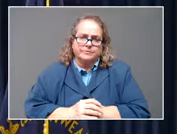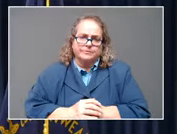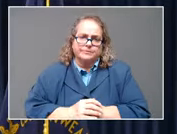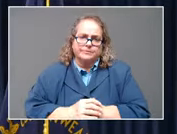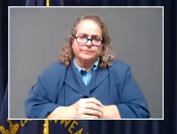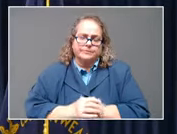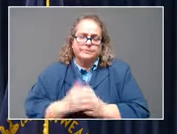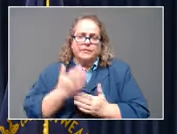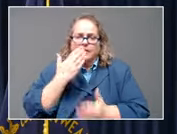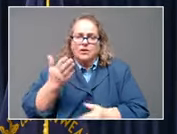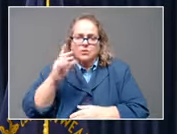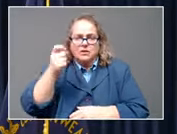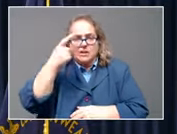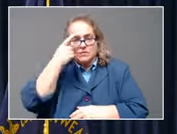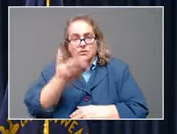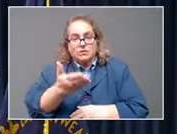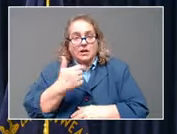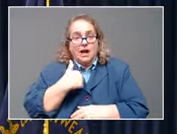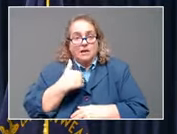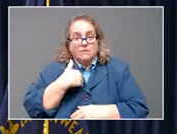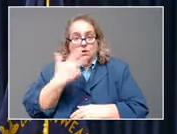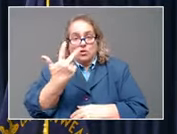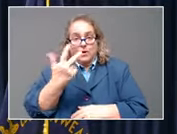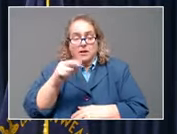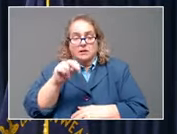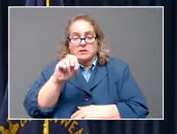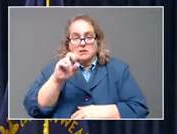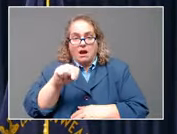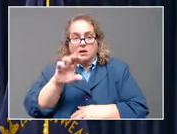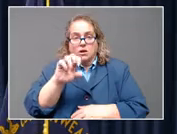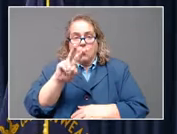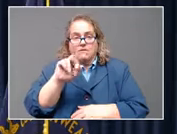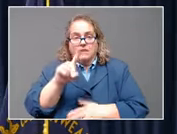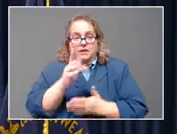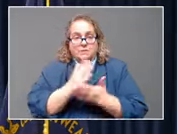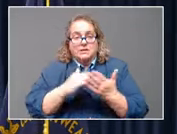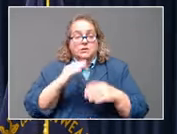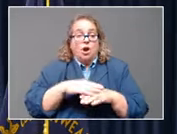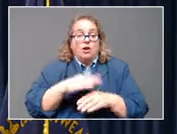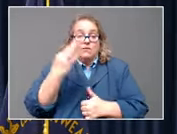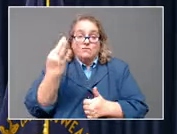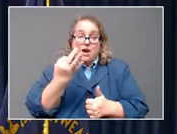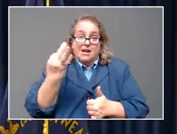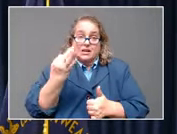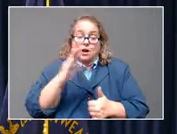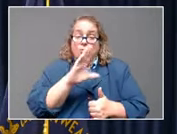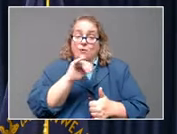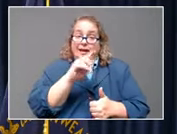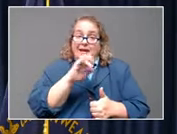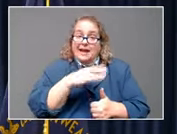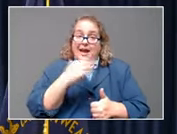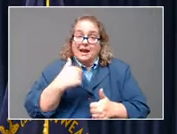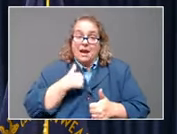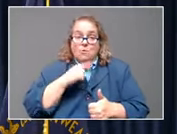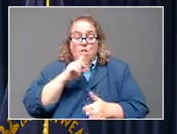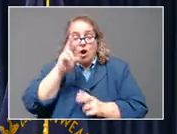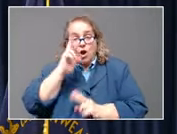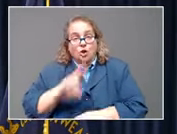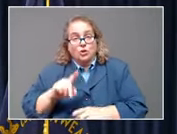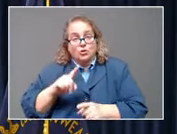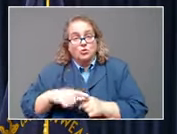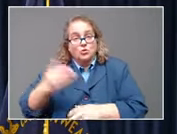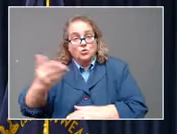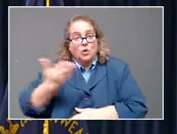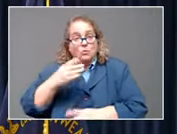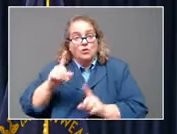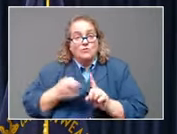I had 3 non-COVID pieces. First, on Friday, Brittany and I were honored to welcome the First Lady of the United States, Dr.